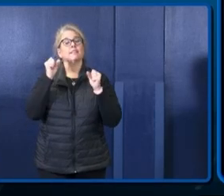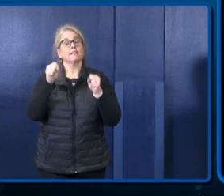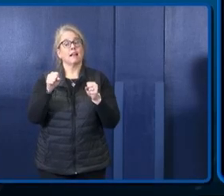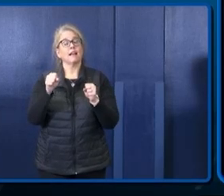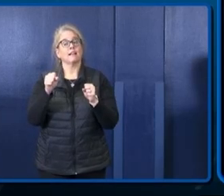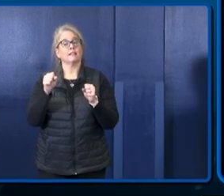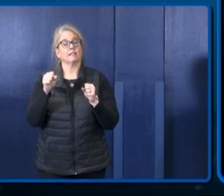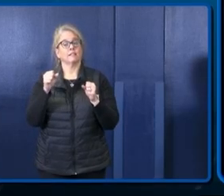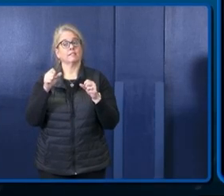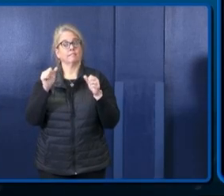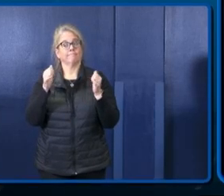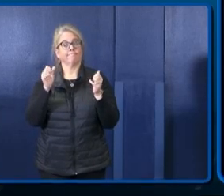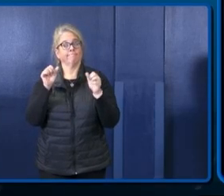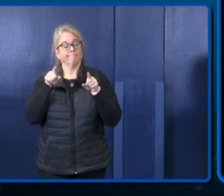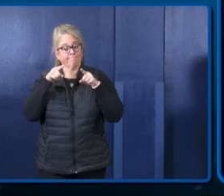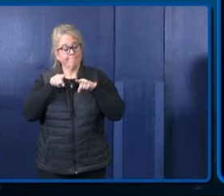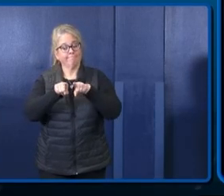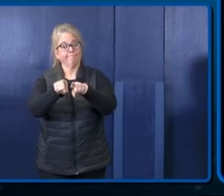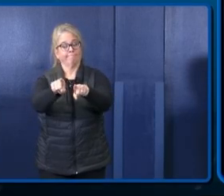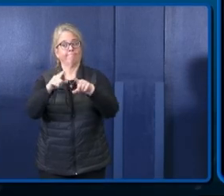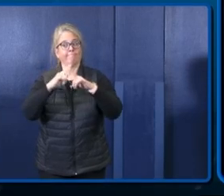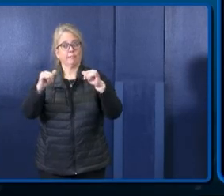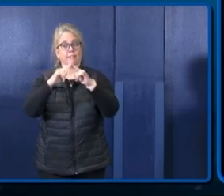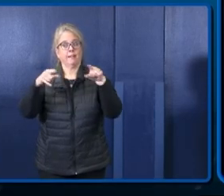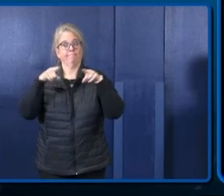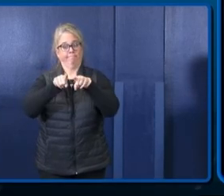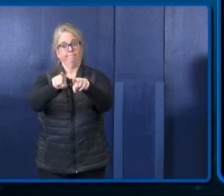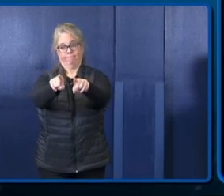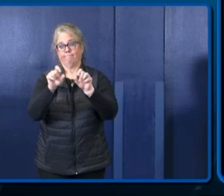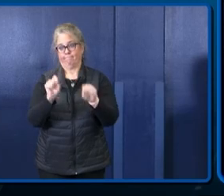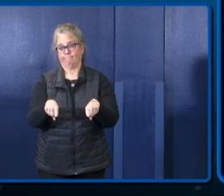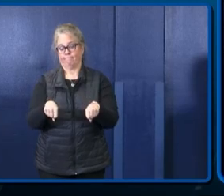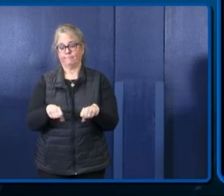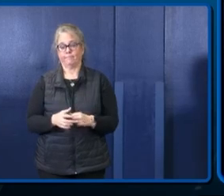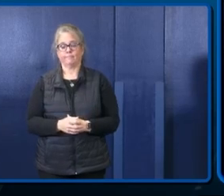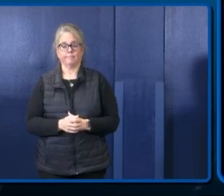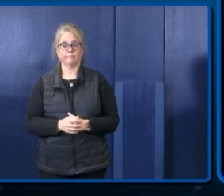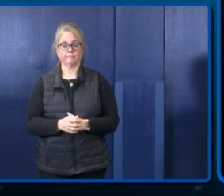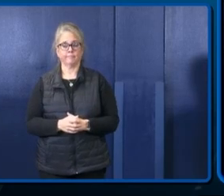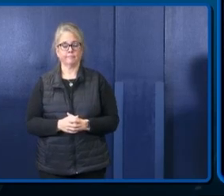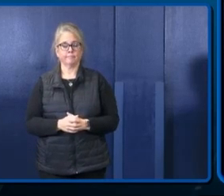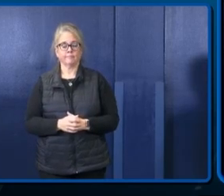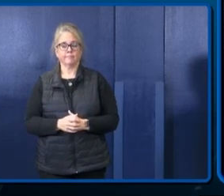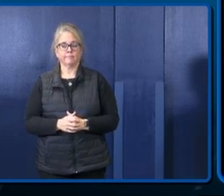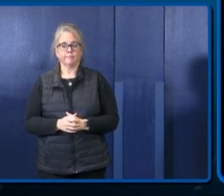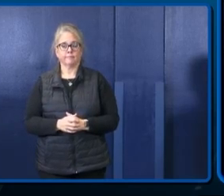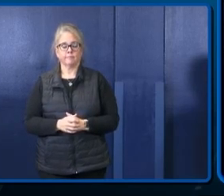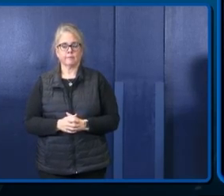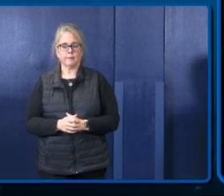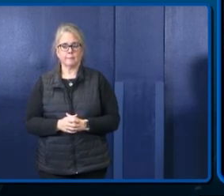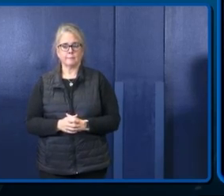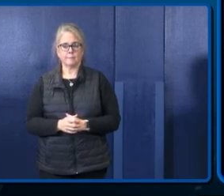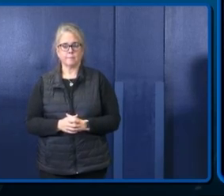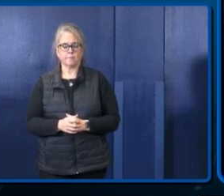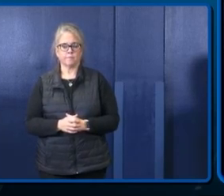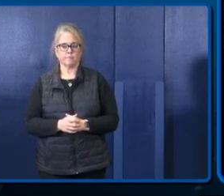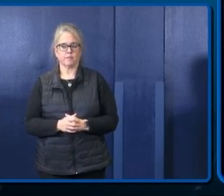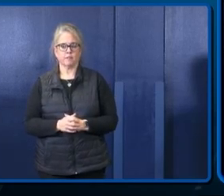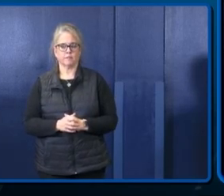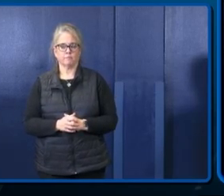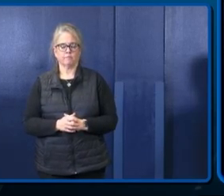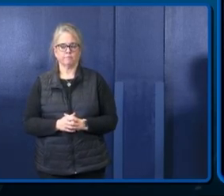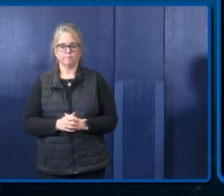sentencing. And I'm talking generally speaking here. That will be ultimately up to the facts that we present in the case